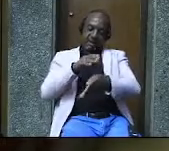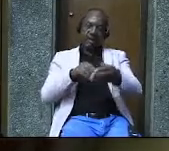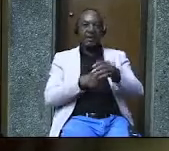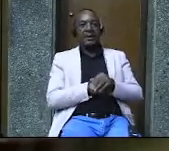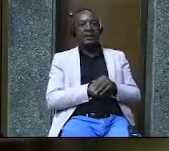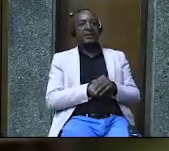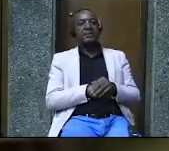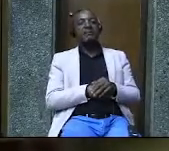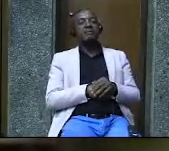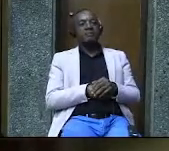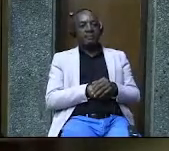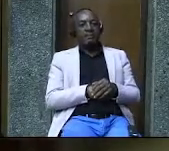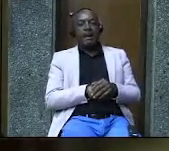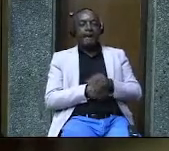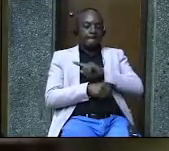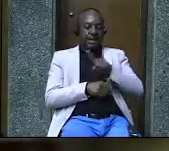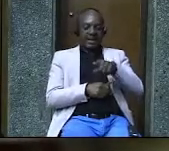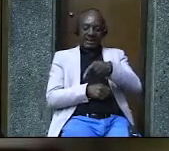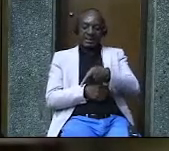you find within this farm,